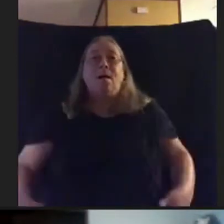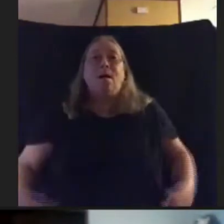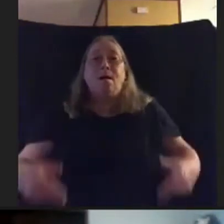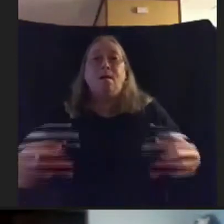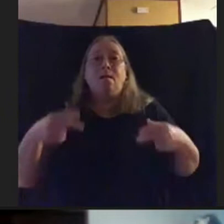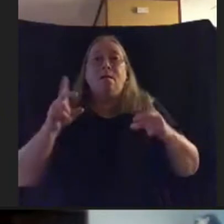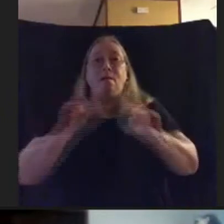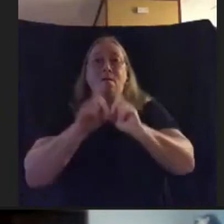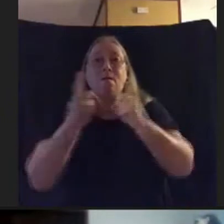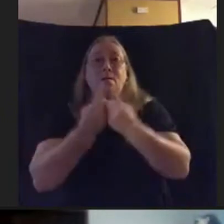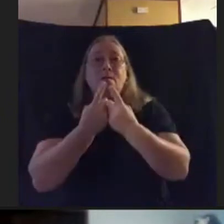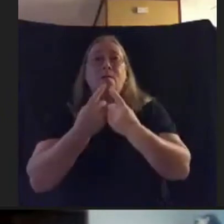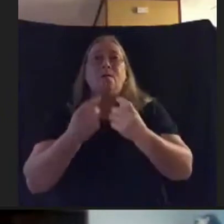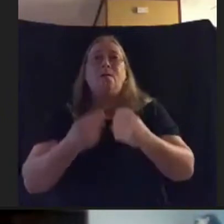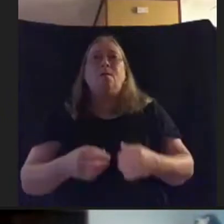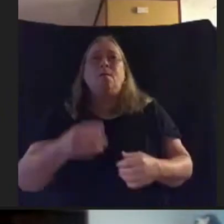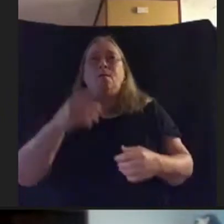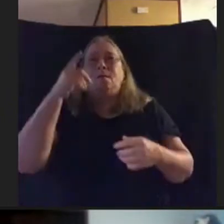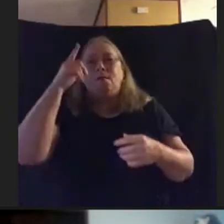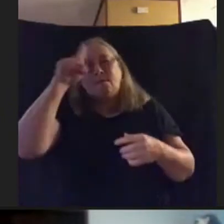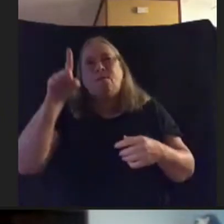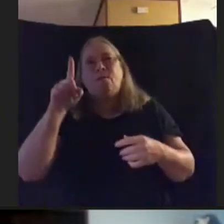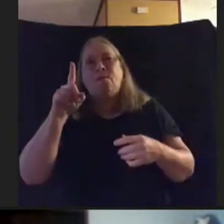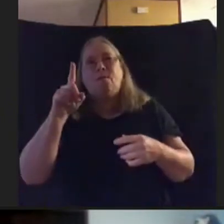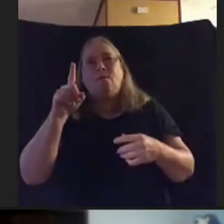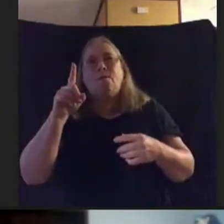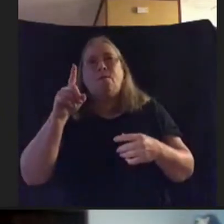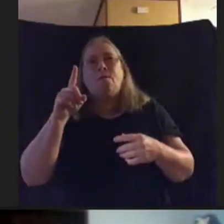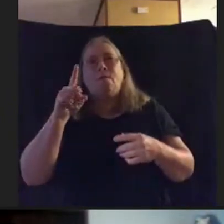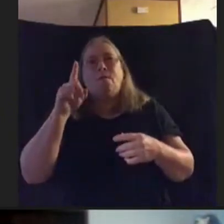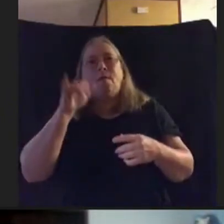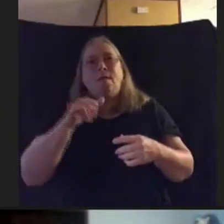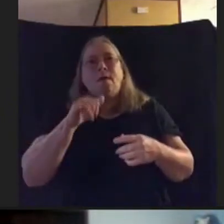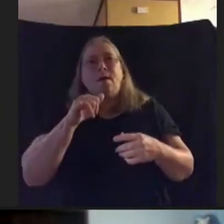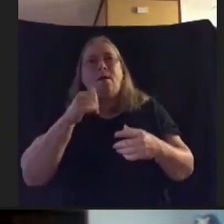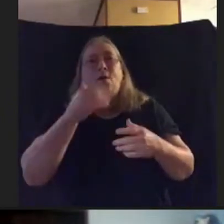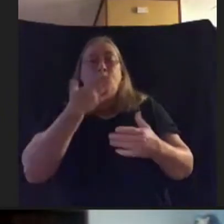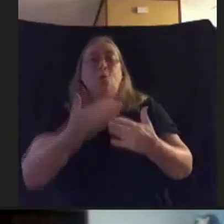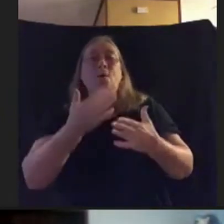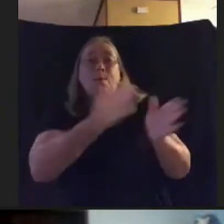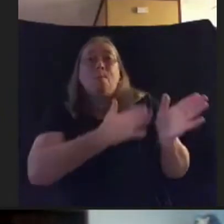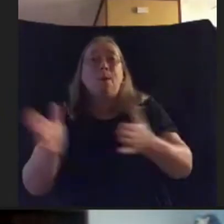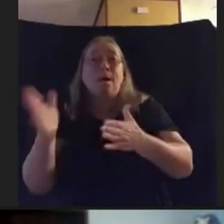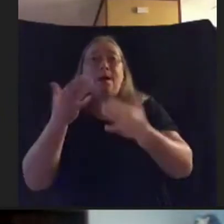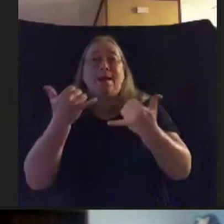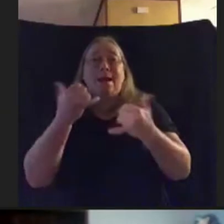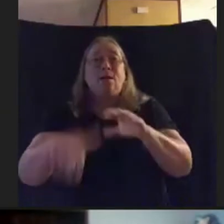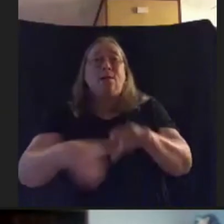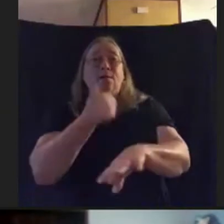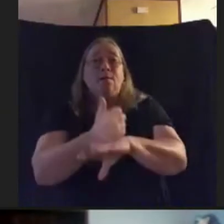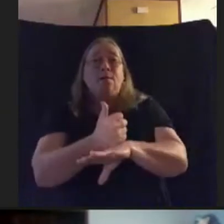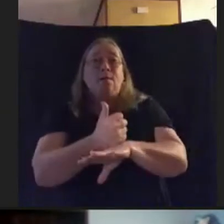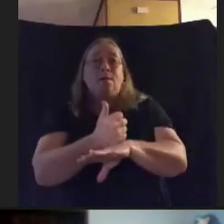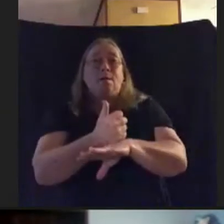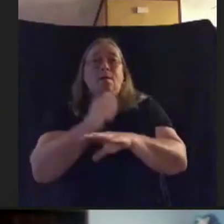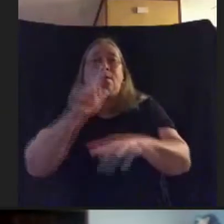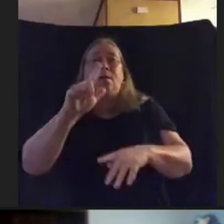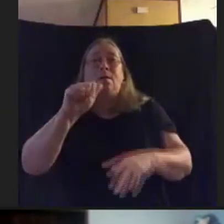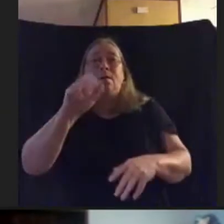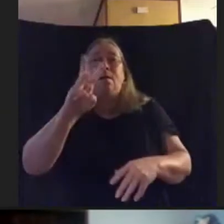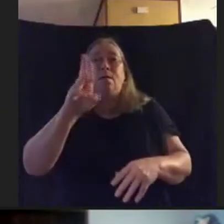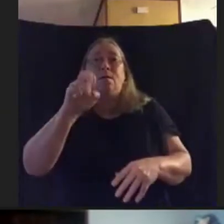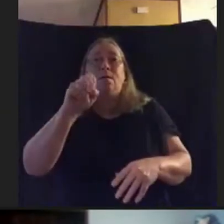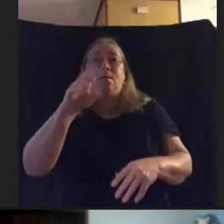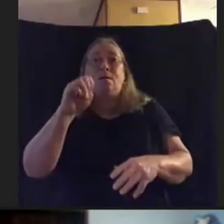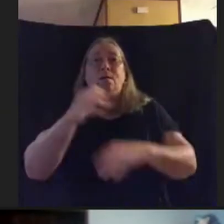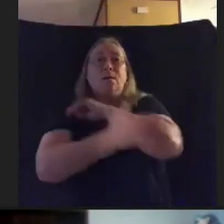pandemic planning for a decade. So there are some pretty good plans that are already in place Lawrence County had some of those planned activities for